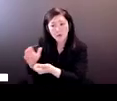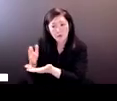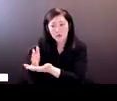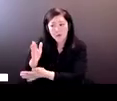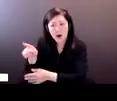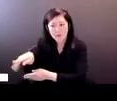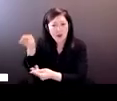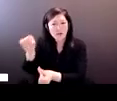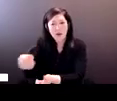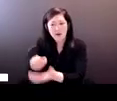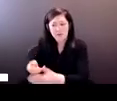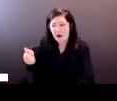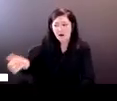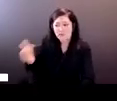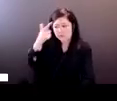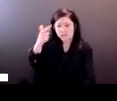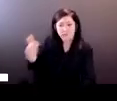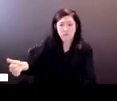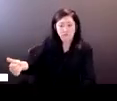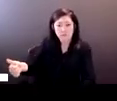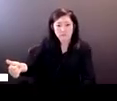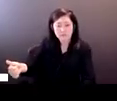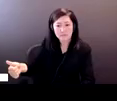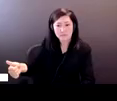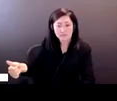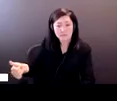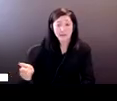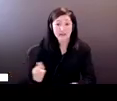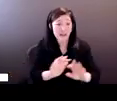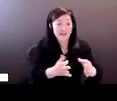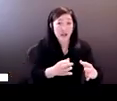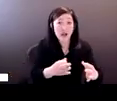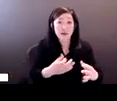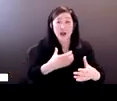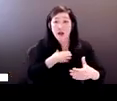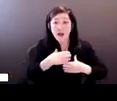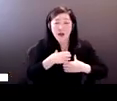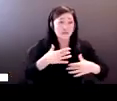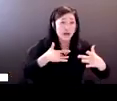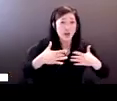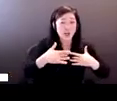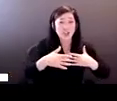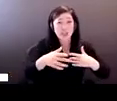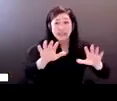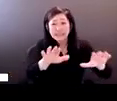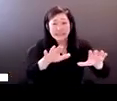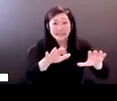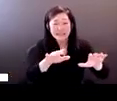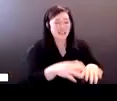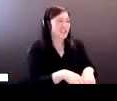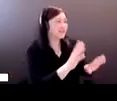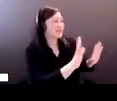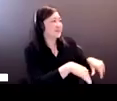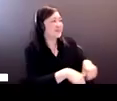she wished and denied the concerns of the family. This then caused damage to